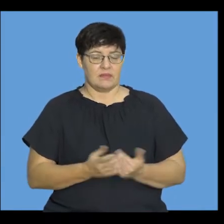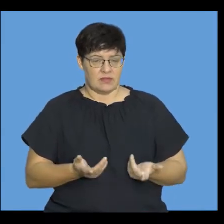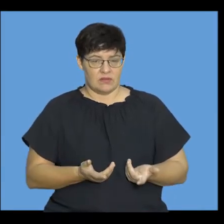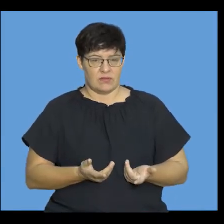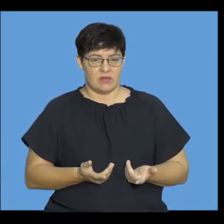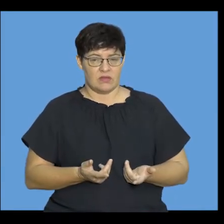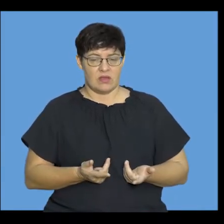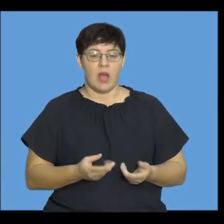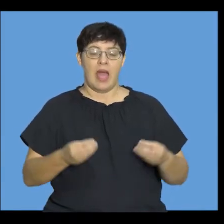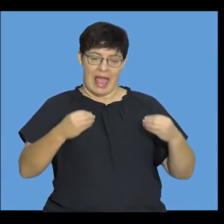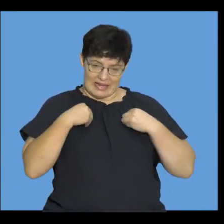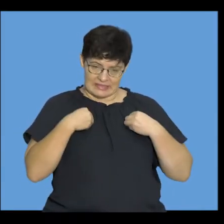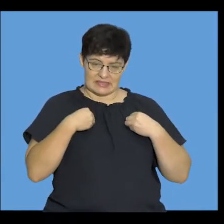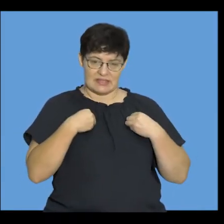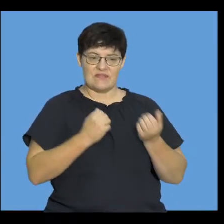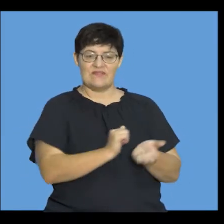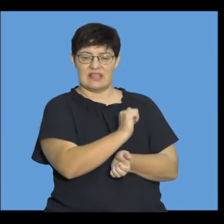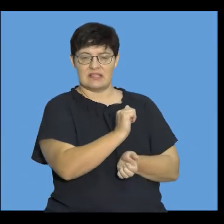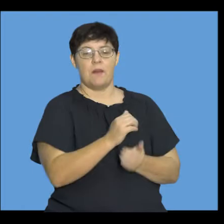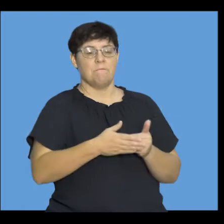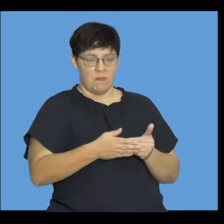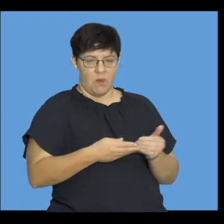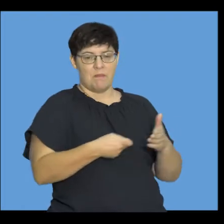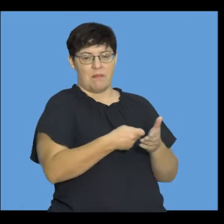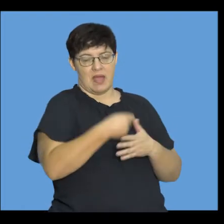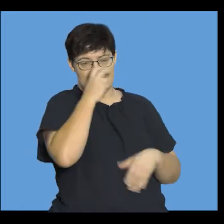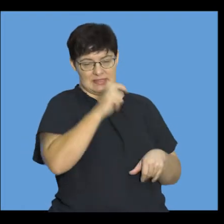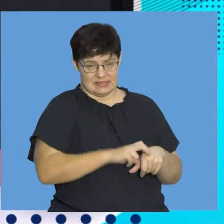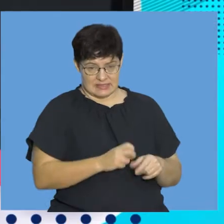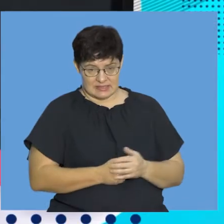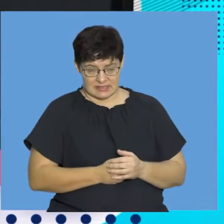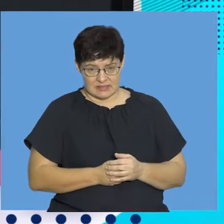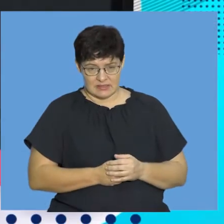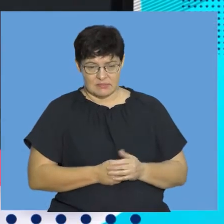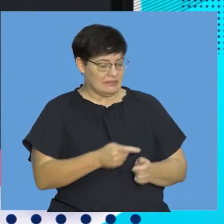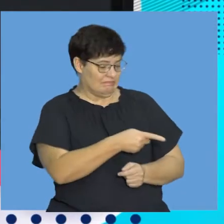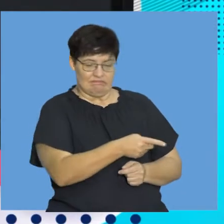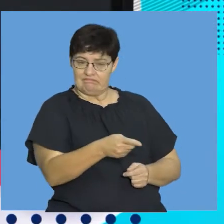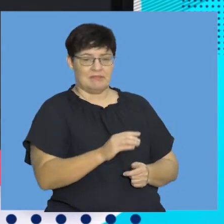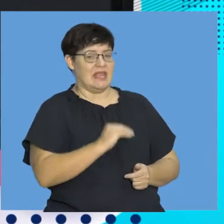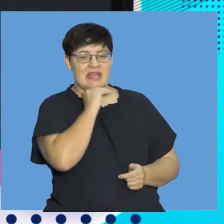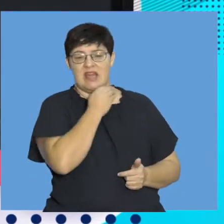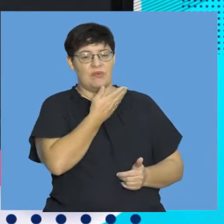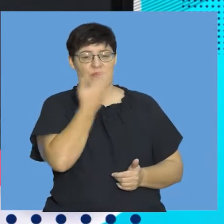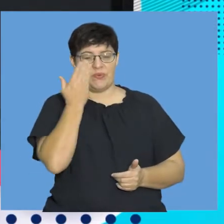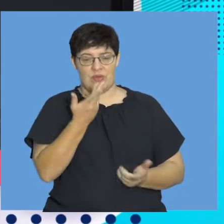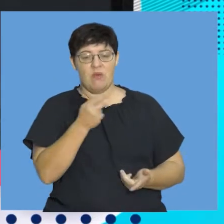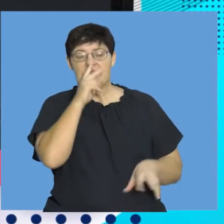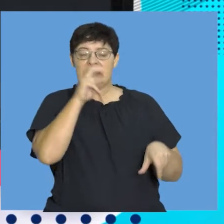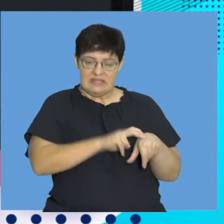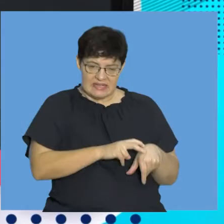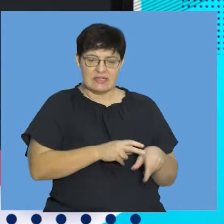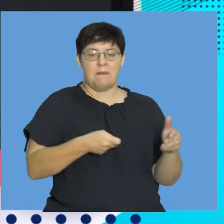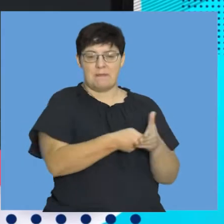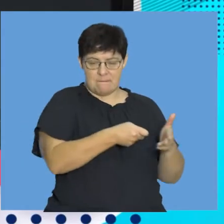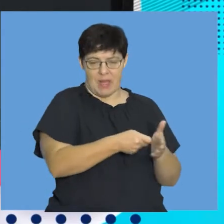of additional fixed assets. You may reach a situation where your fixed assets are inadequate and you need to purchase more fixed